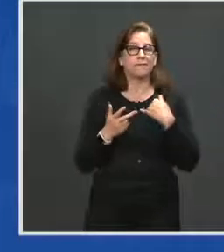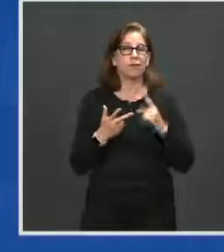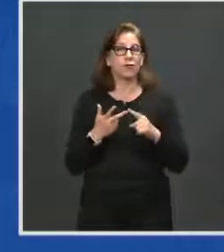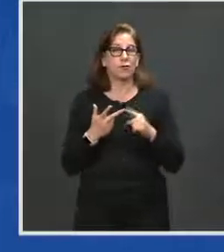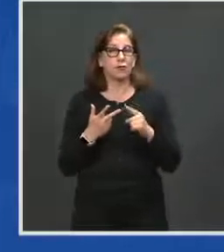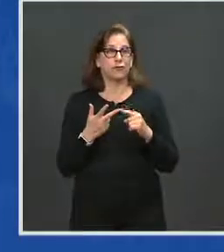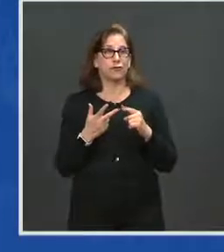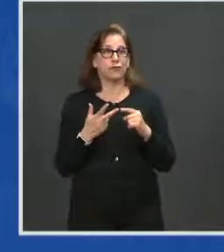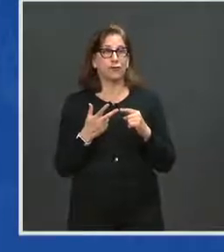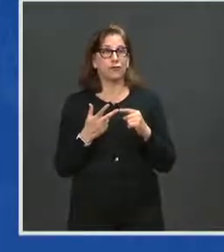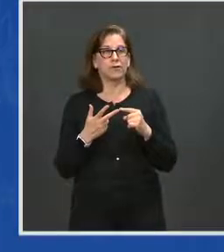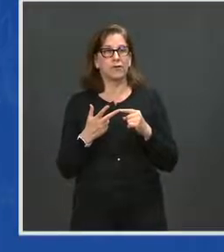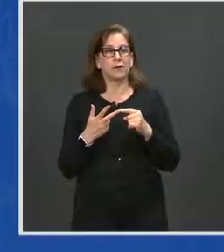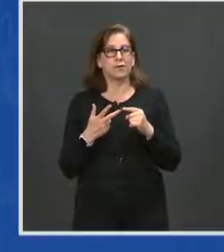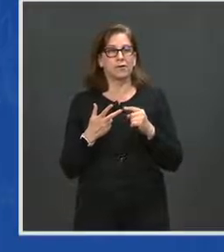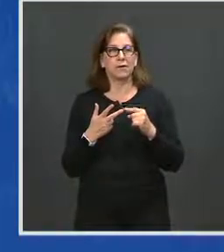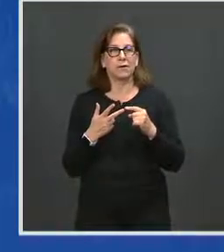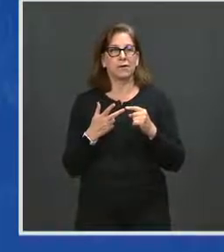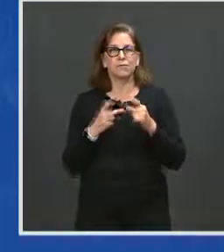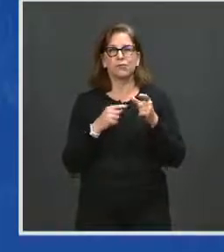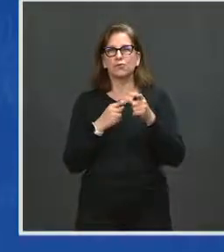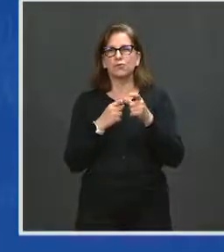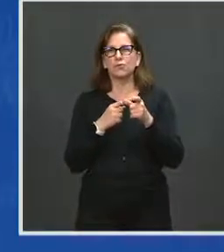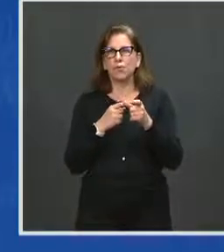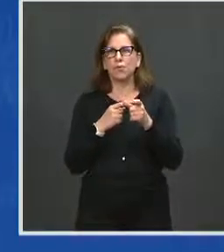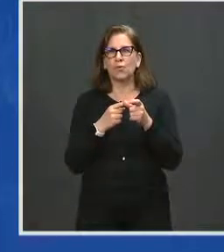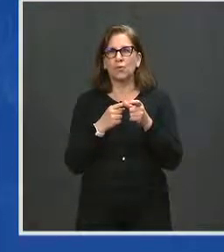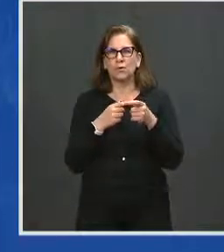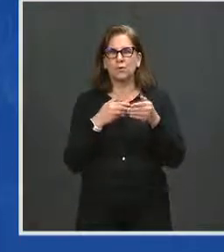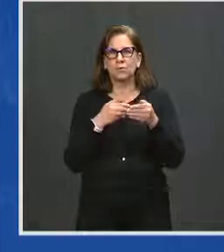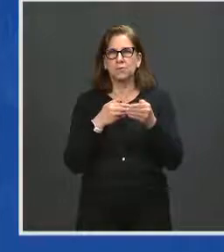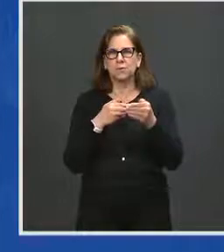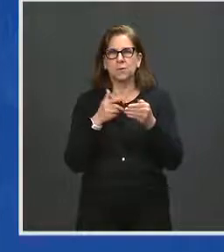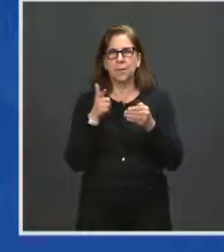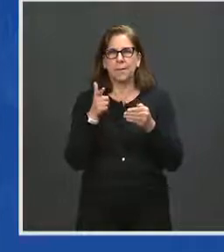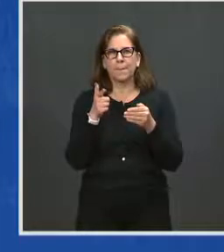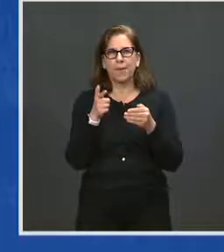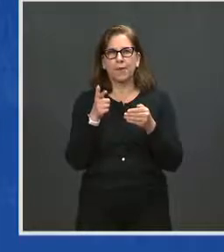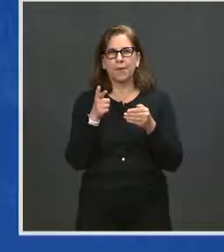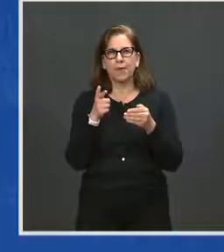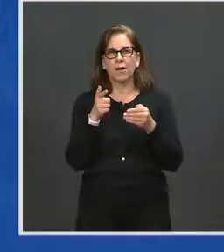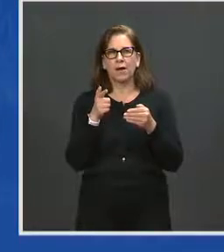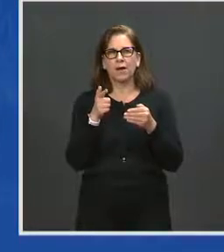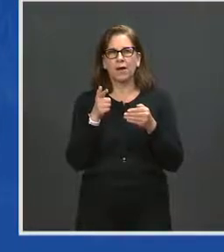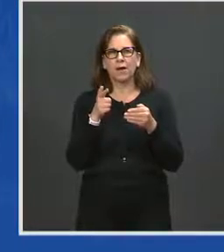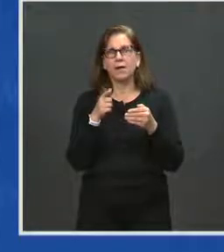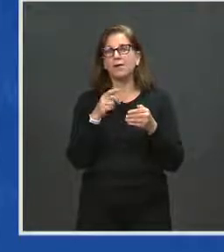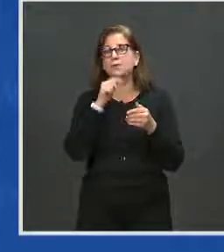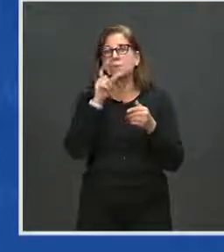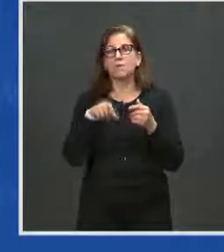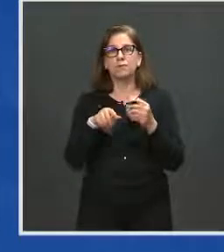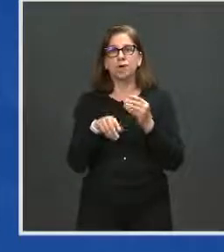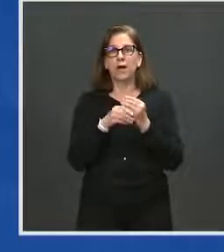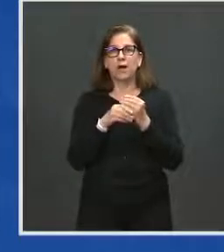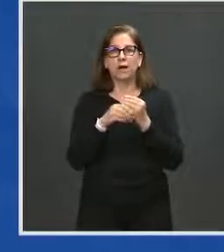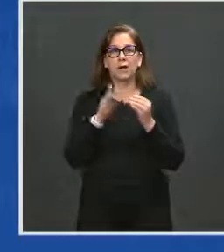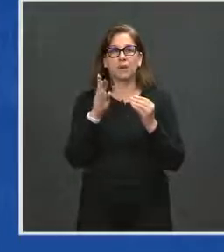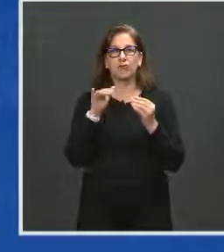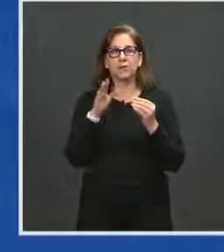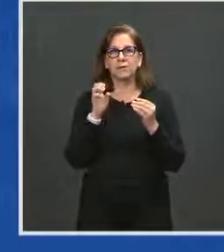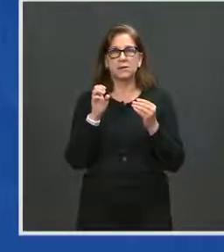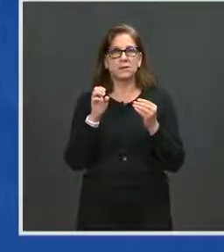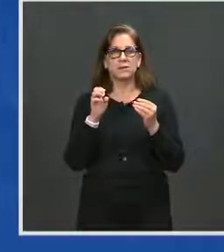apply when certain stabilizing braces are added to high-powered pistols. Federal law requires